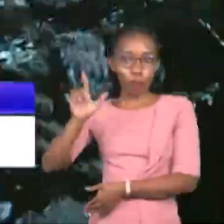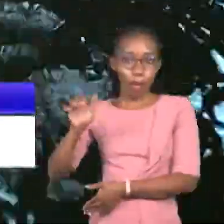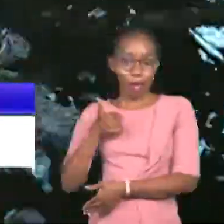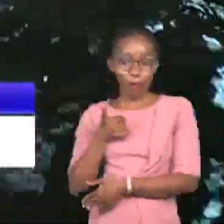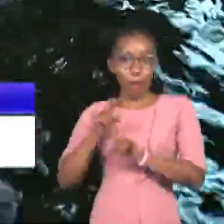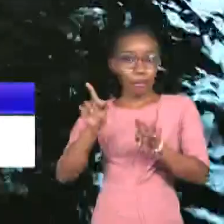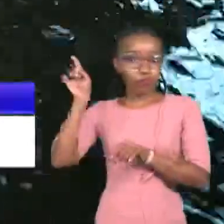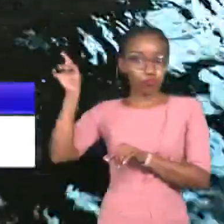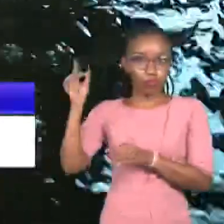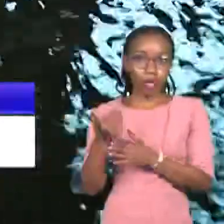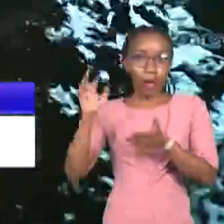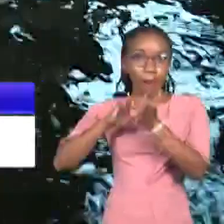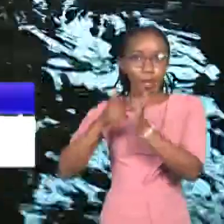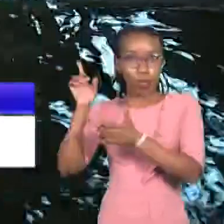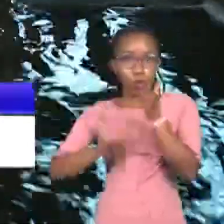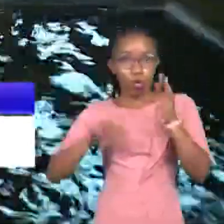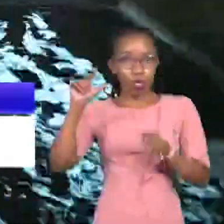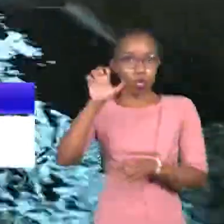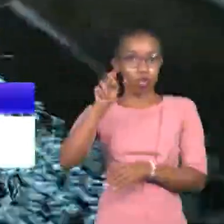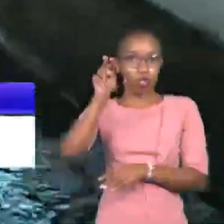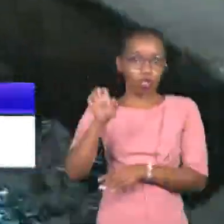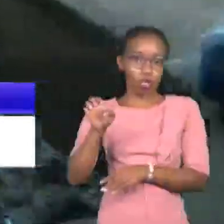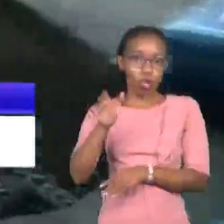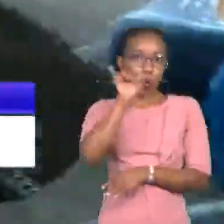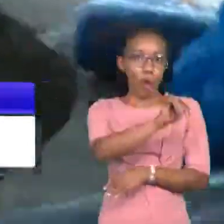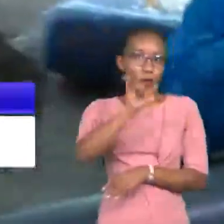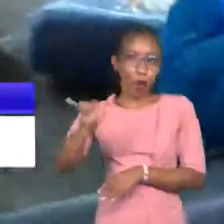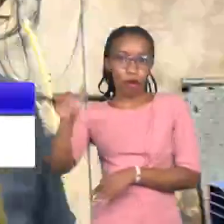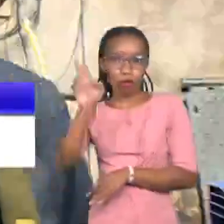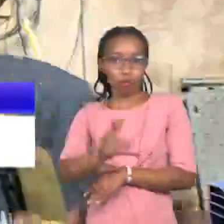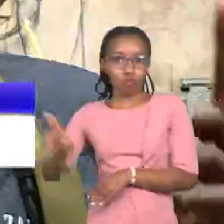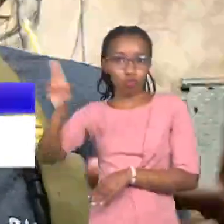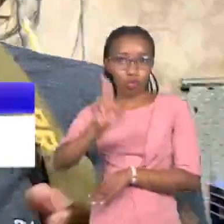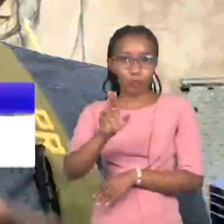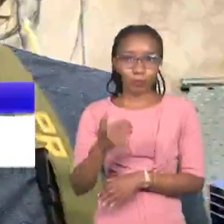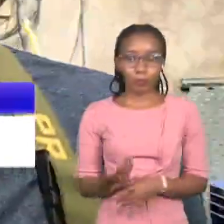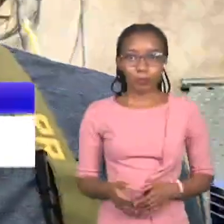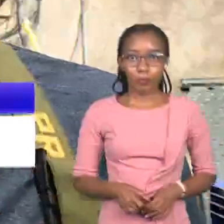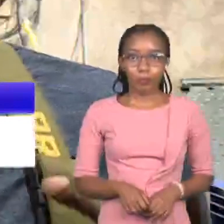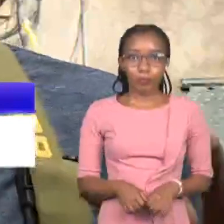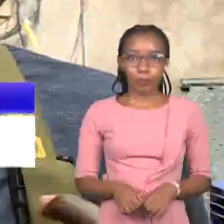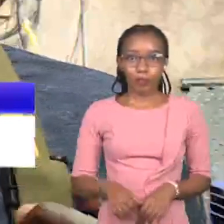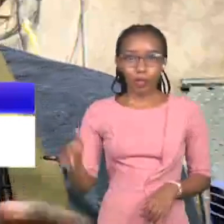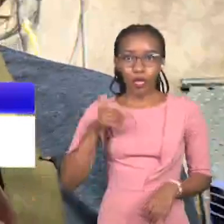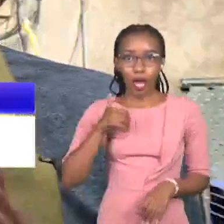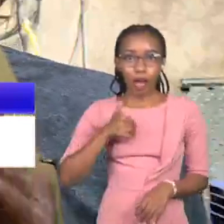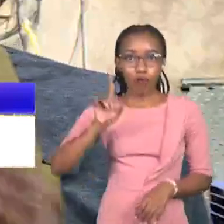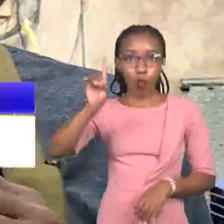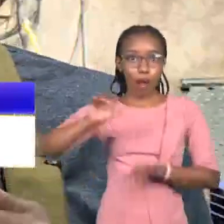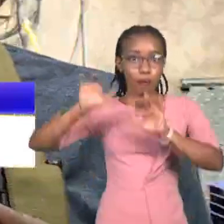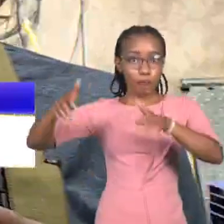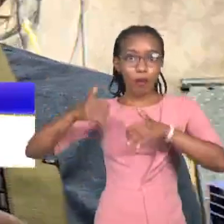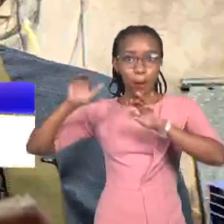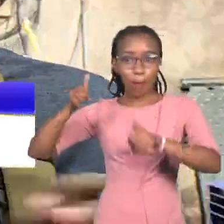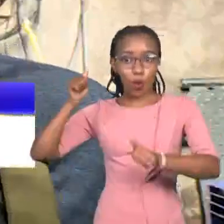Farm, super males with a genetic composition of YY are used. There is only one farm in the world that have